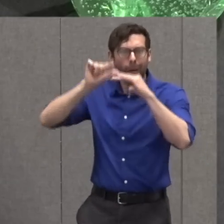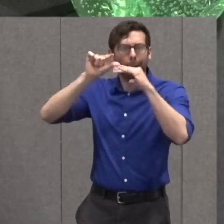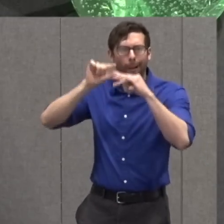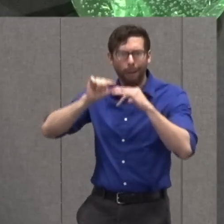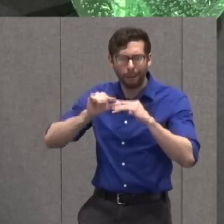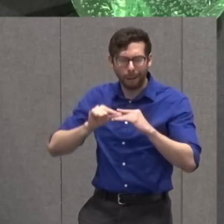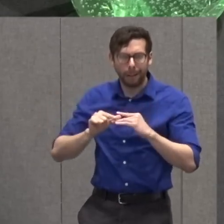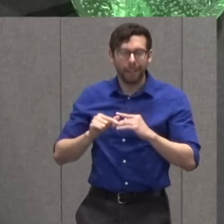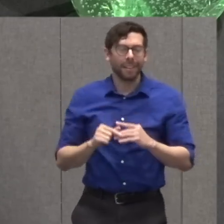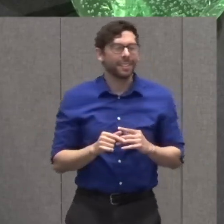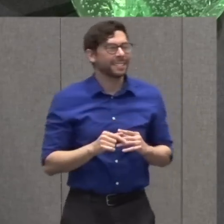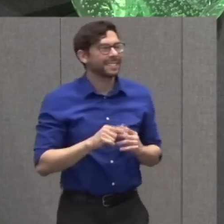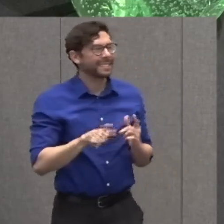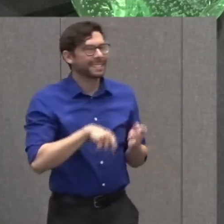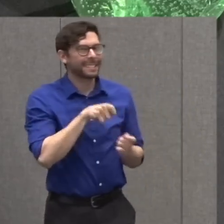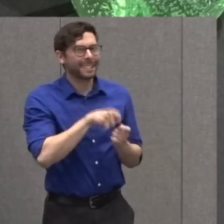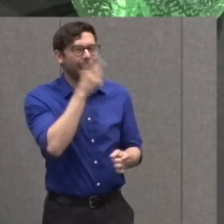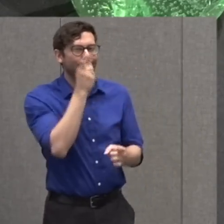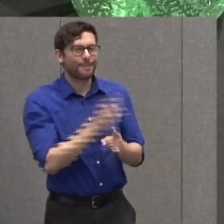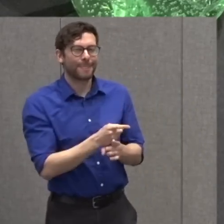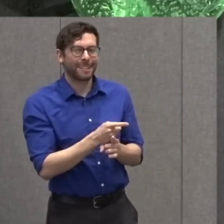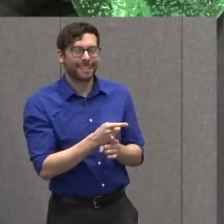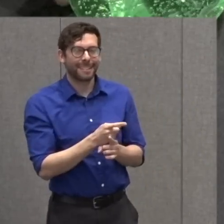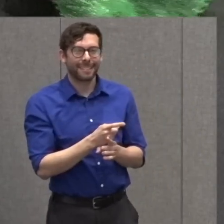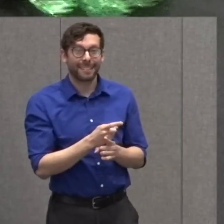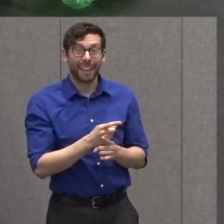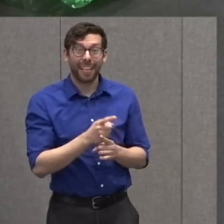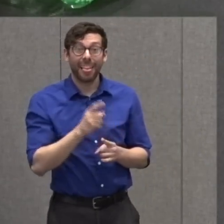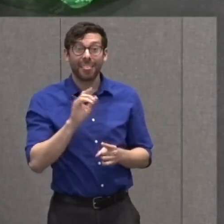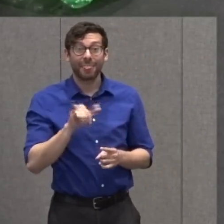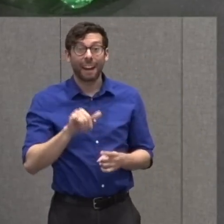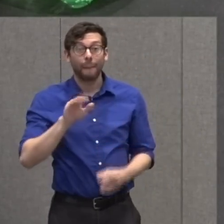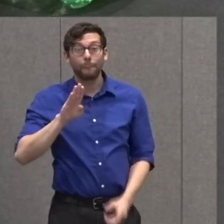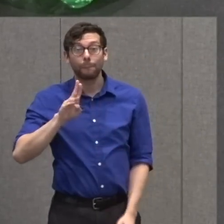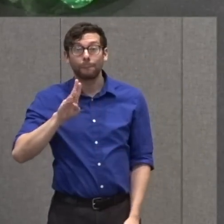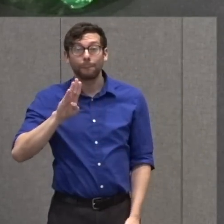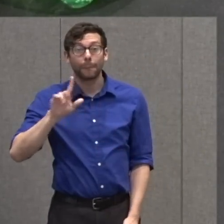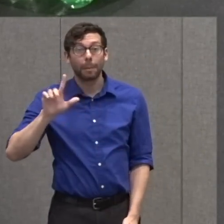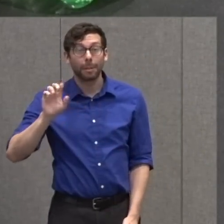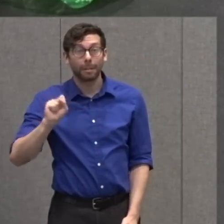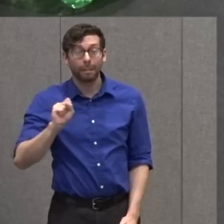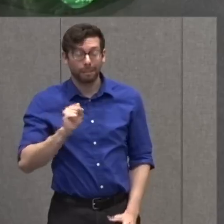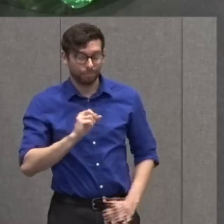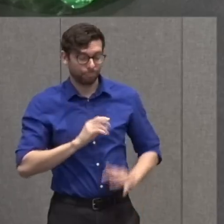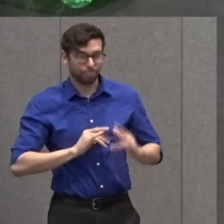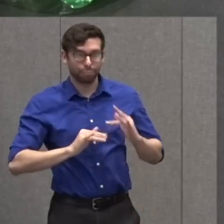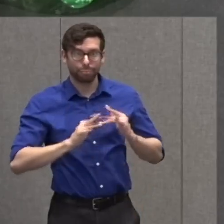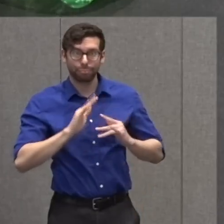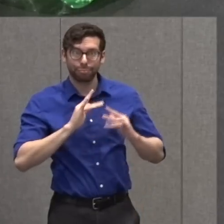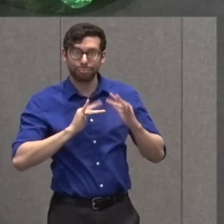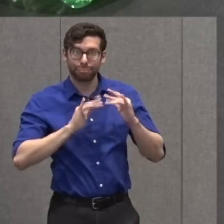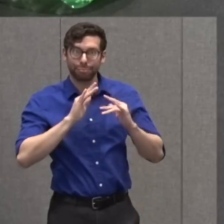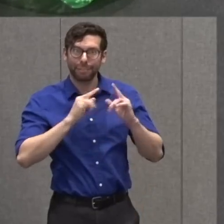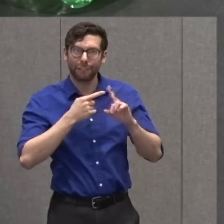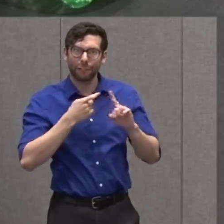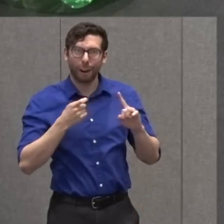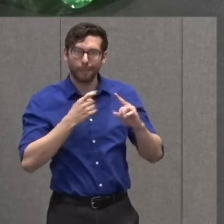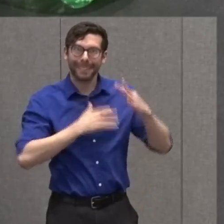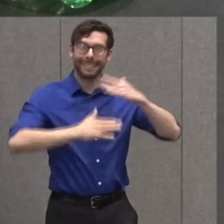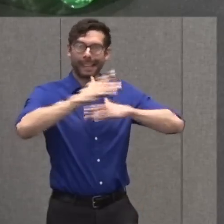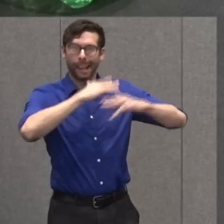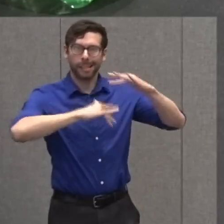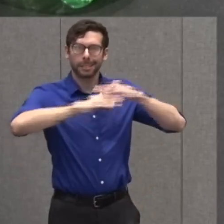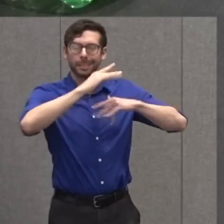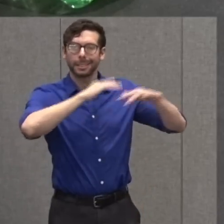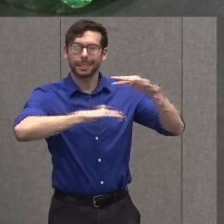my- bubbles it's so are cool. from the gas. The gas in the raisins help the raisins have